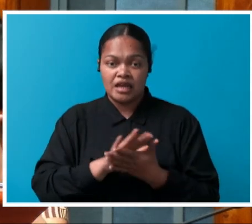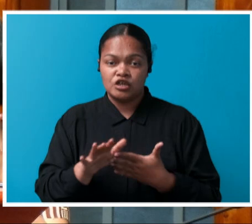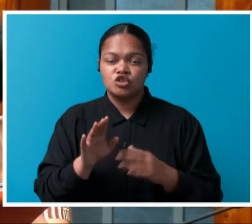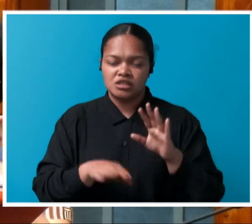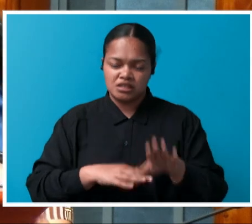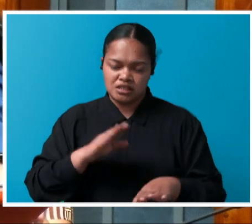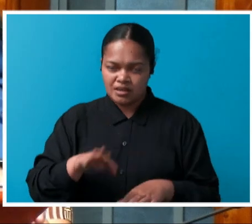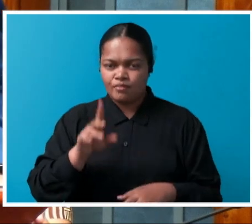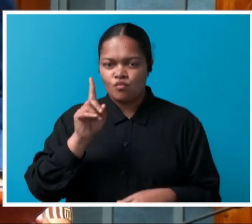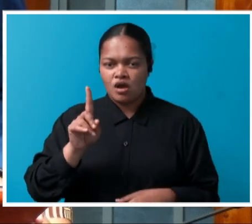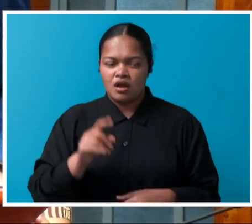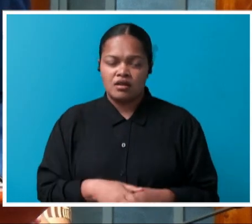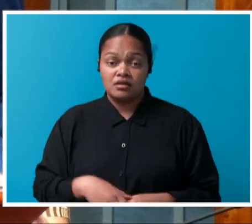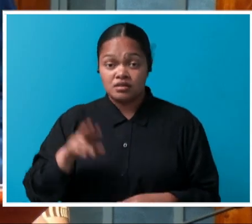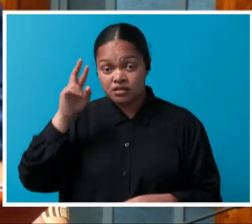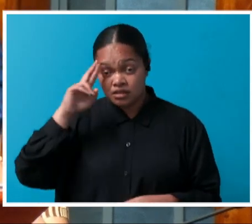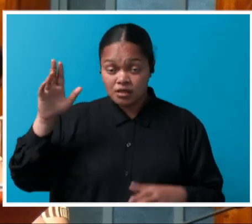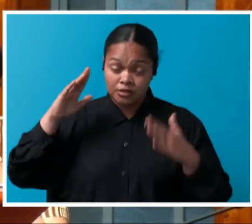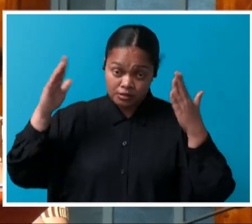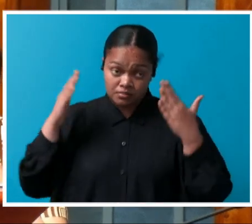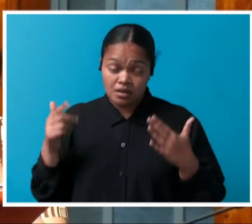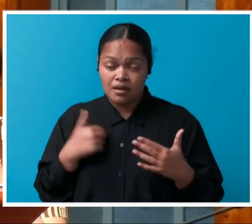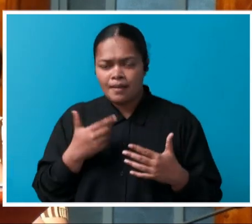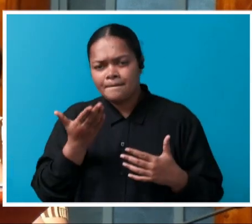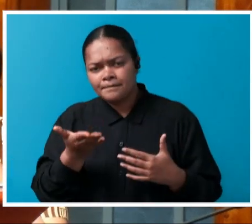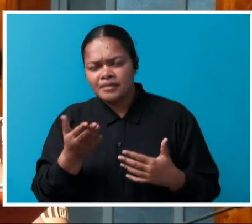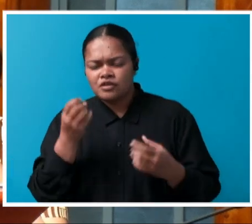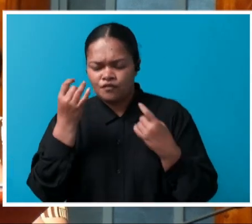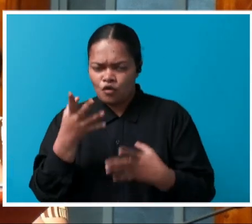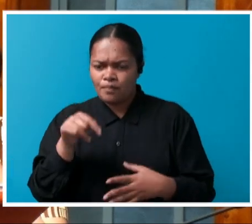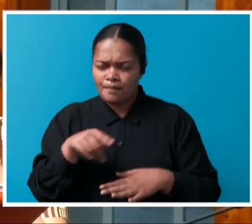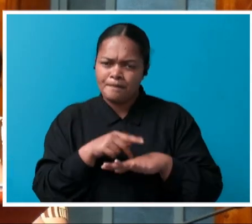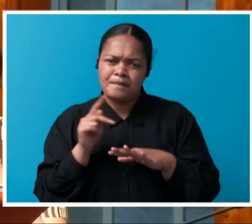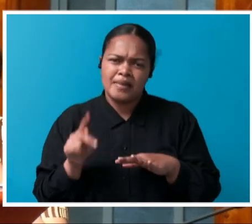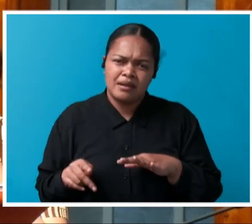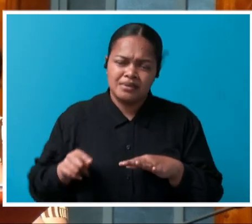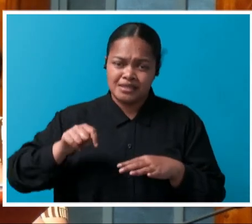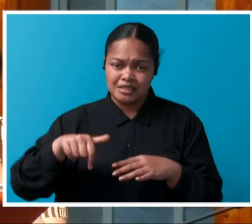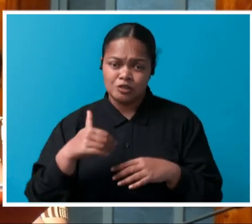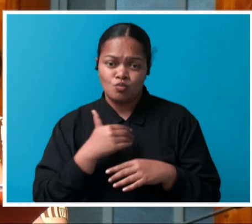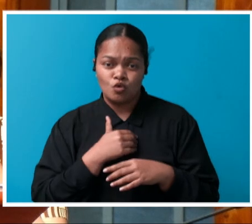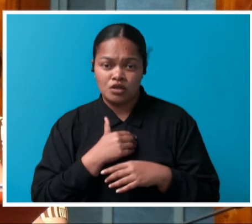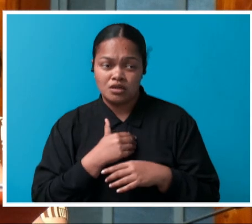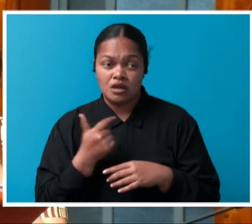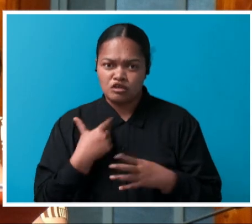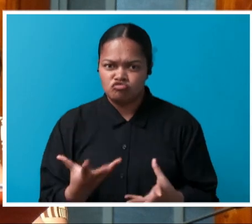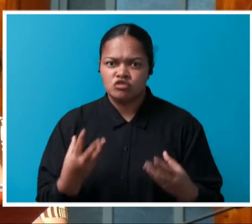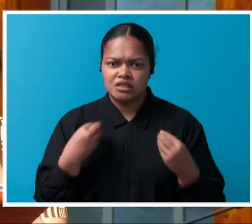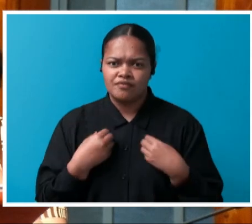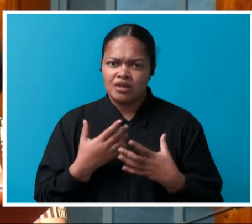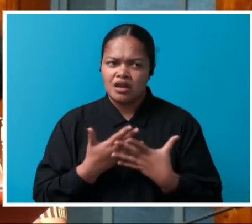as well. Mr. Speaker, sir, I am pleased to inform this August House that as of this morning, I have received a number